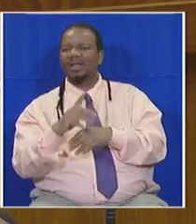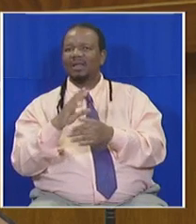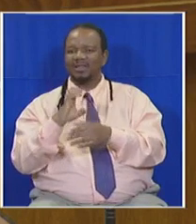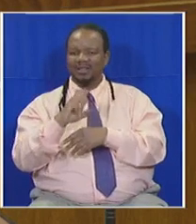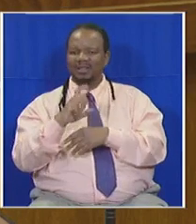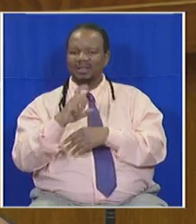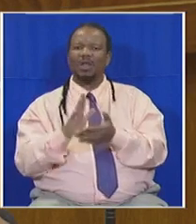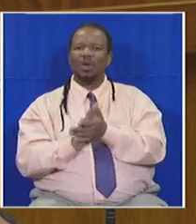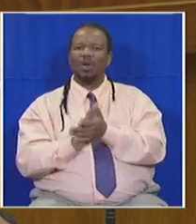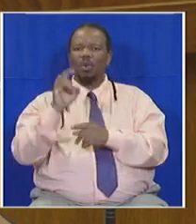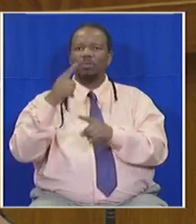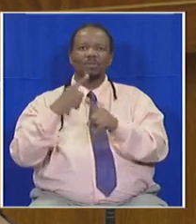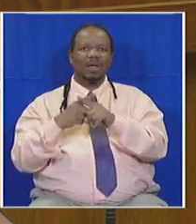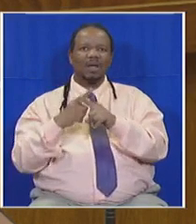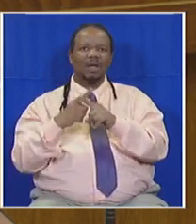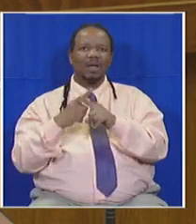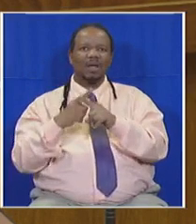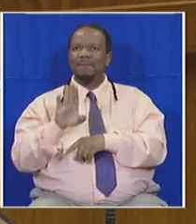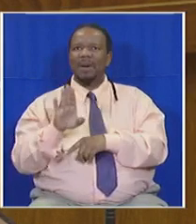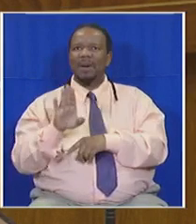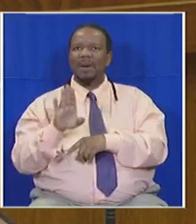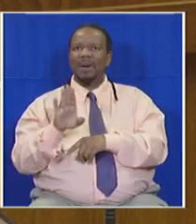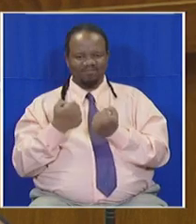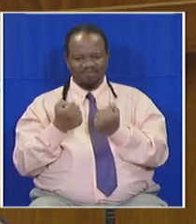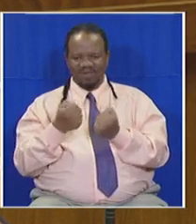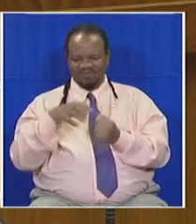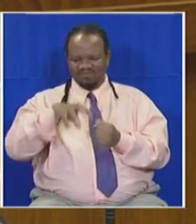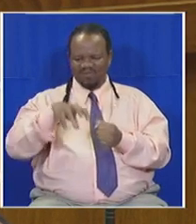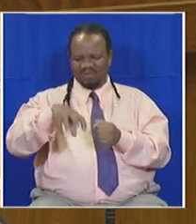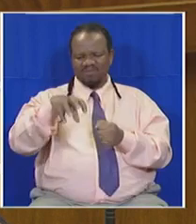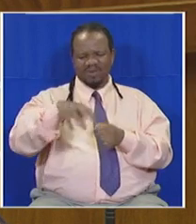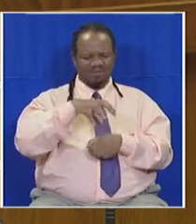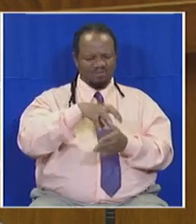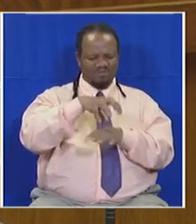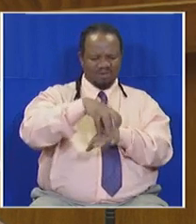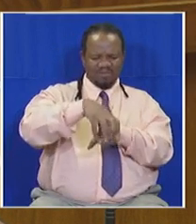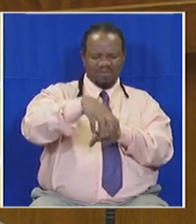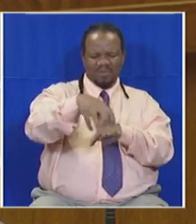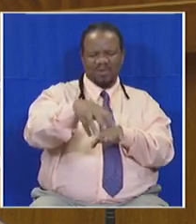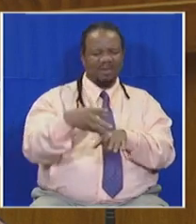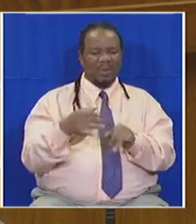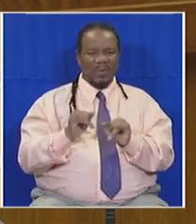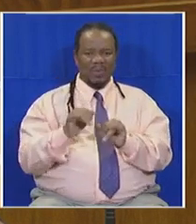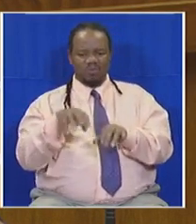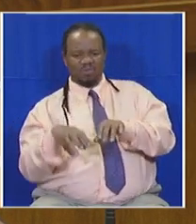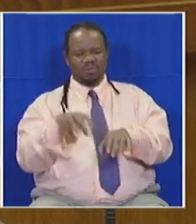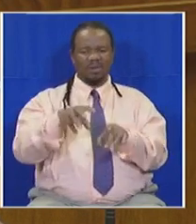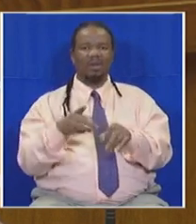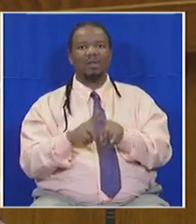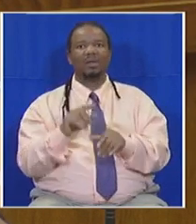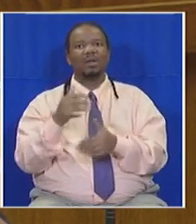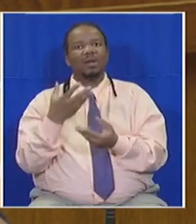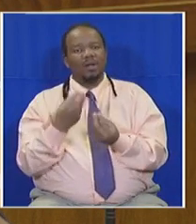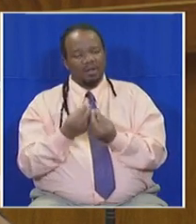Mthatha, you go to Butterworth, you just cannot drive on those roads. A thorough assessment and evaluation of the mandate, the